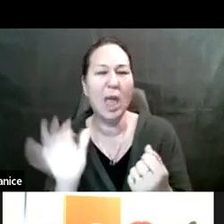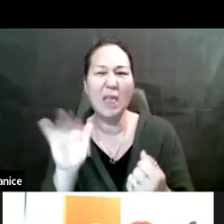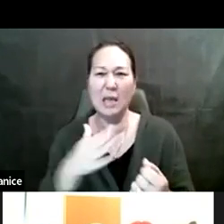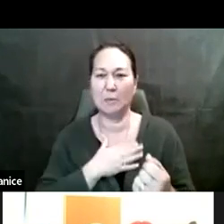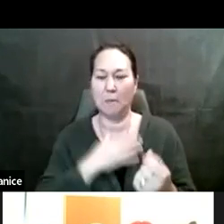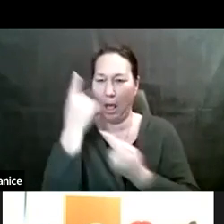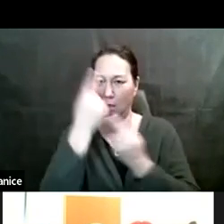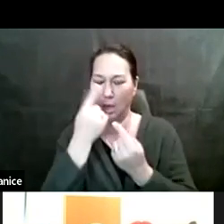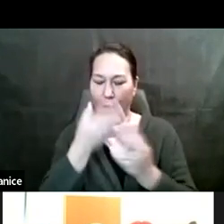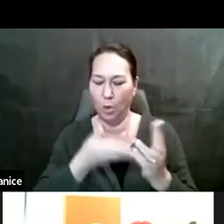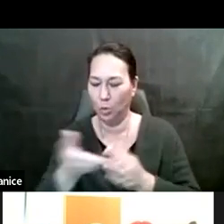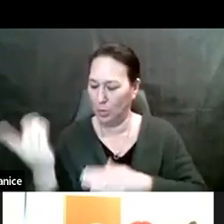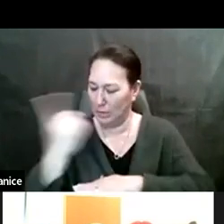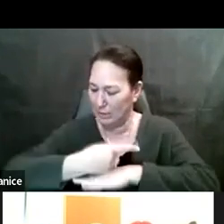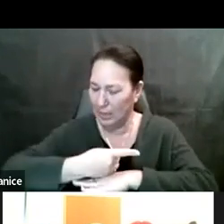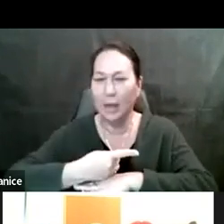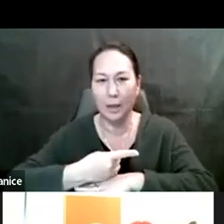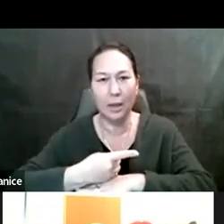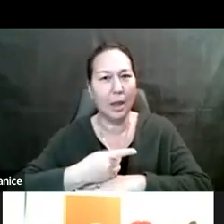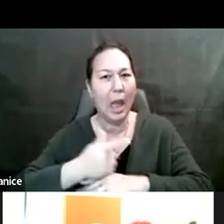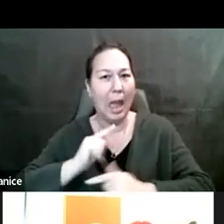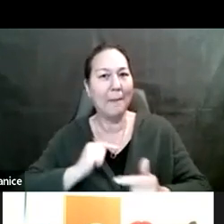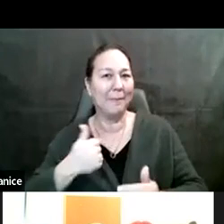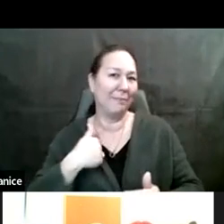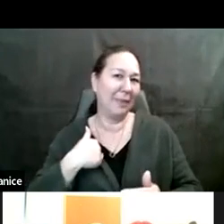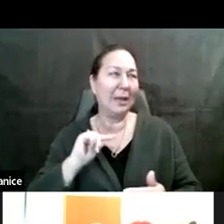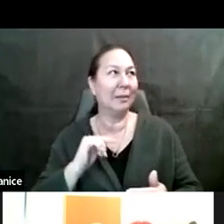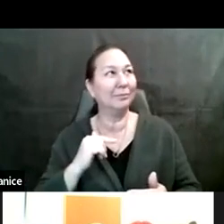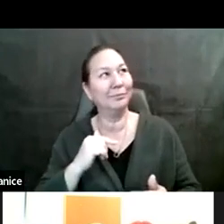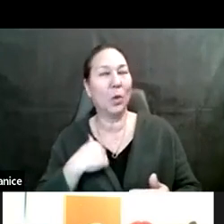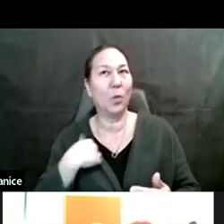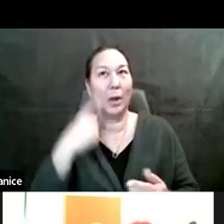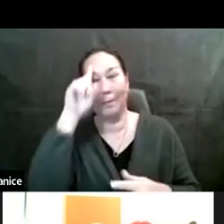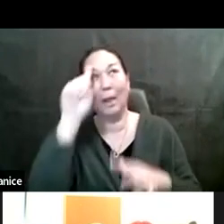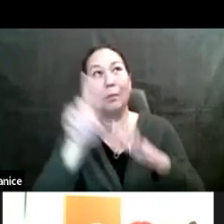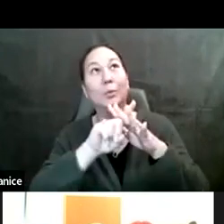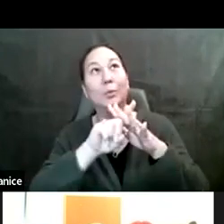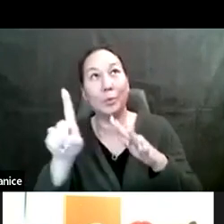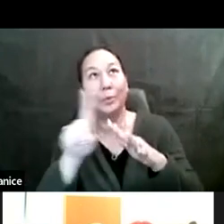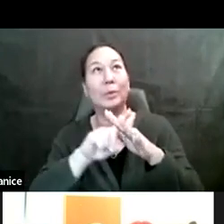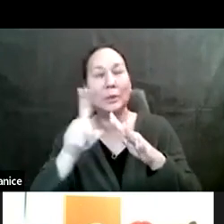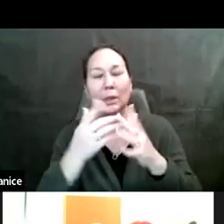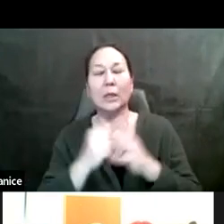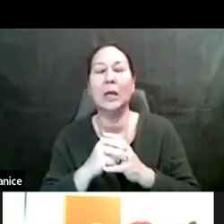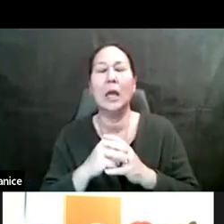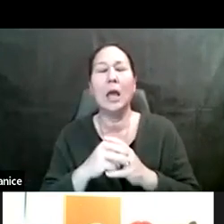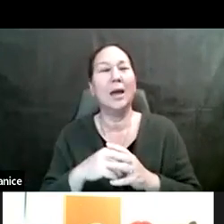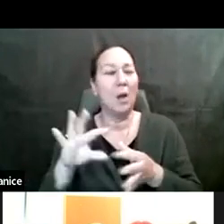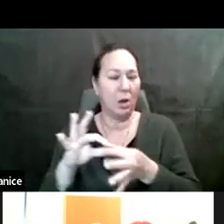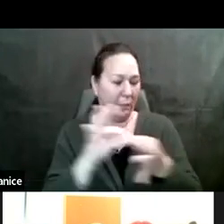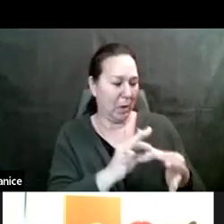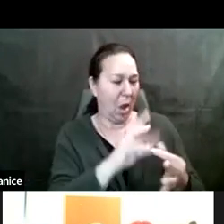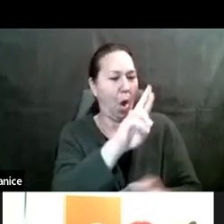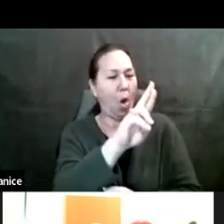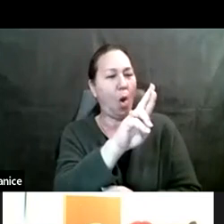throughout the day and just going back and forth on that um whether it's restorative justice whether it's our